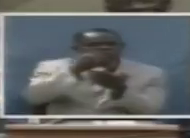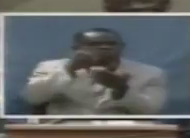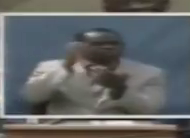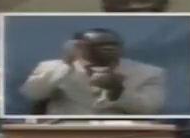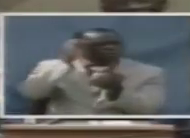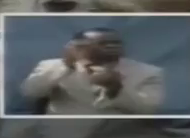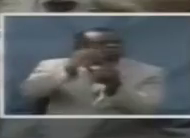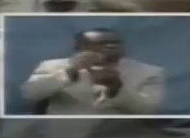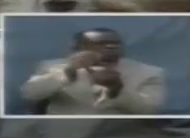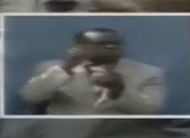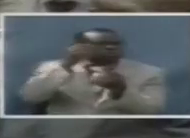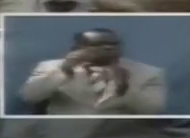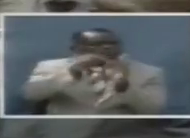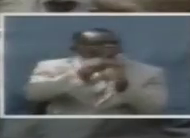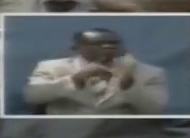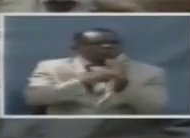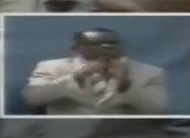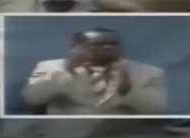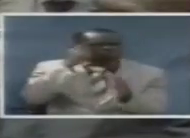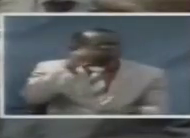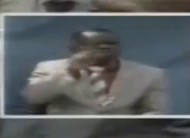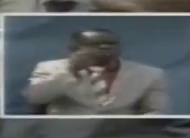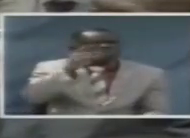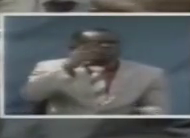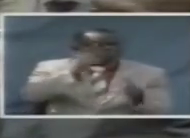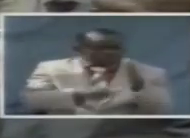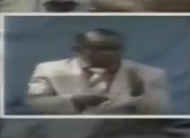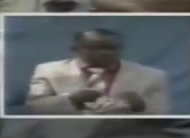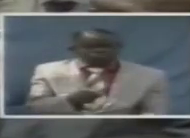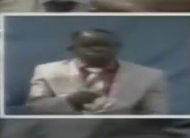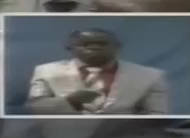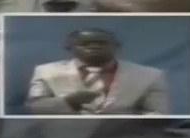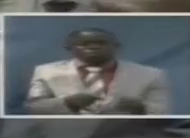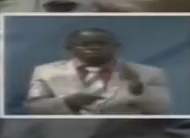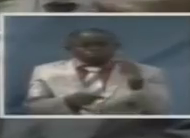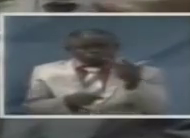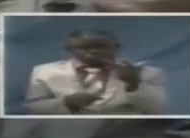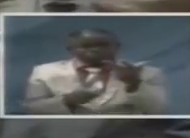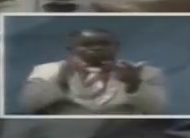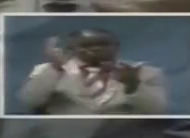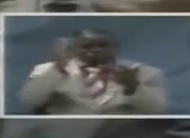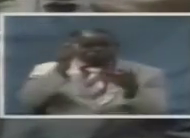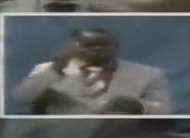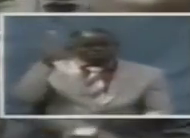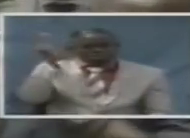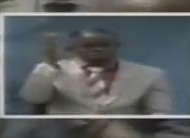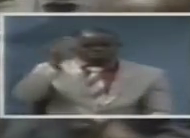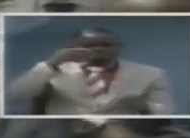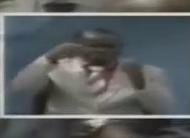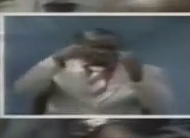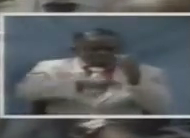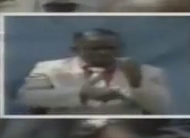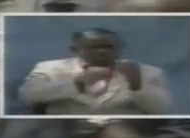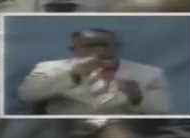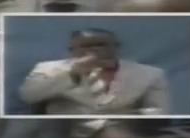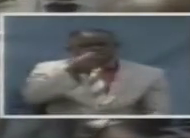for 2018. In part 3, I present the details of the 2018 budget, and in part